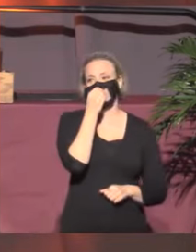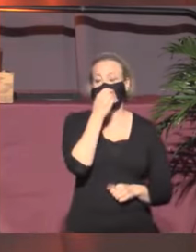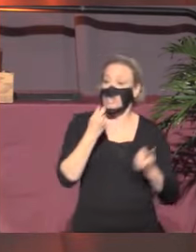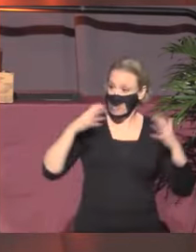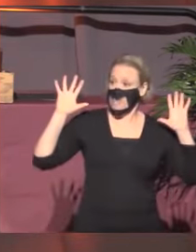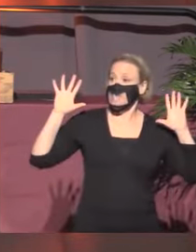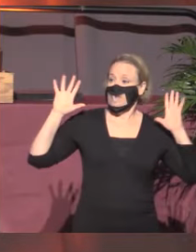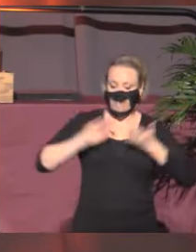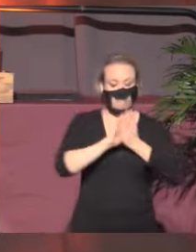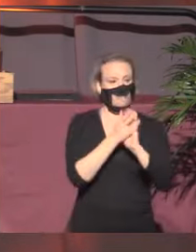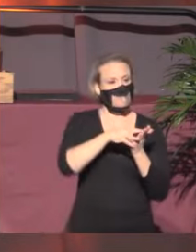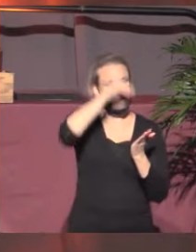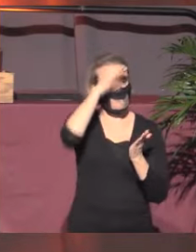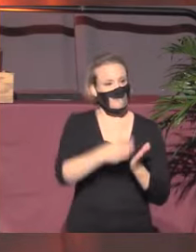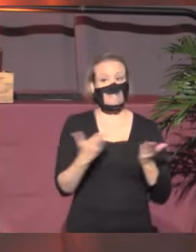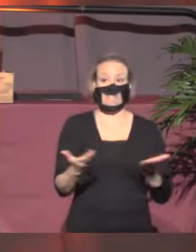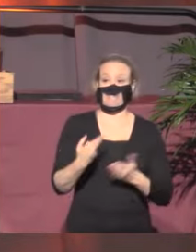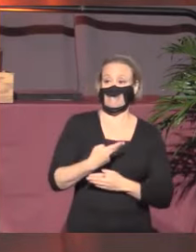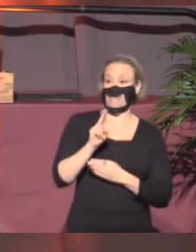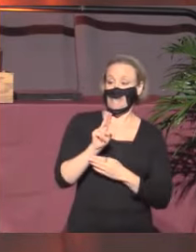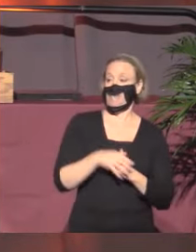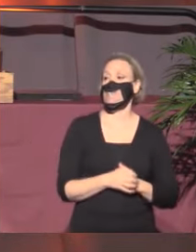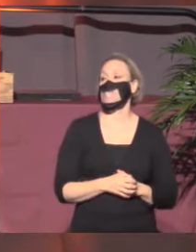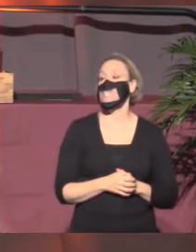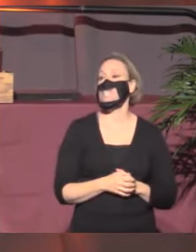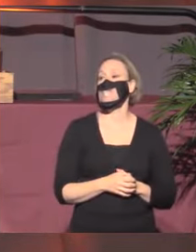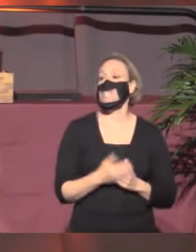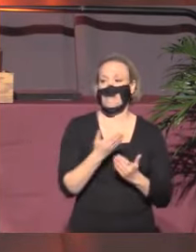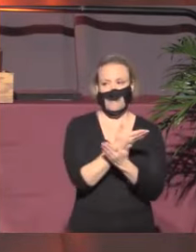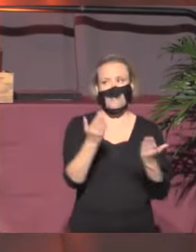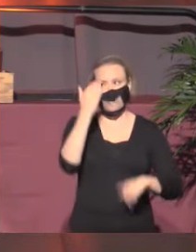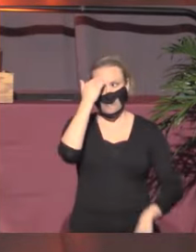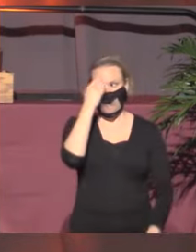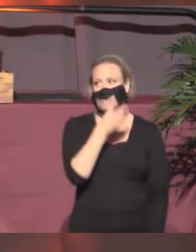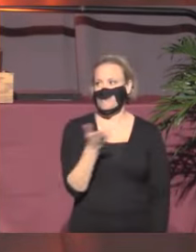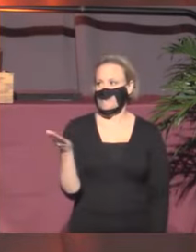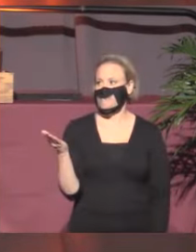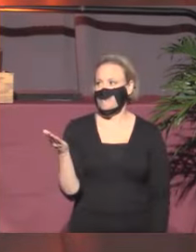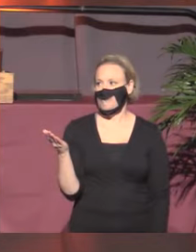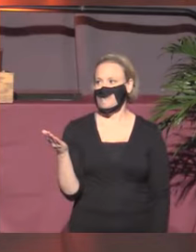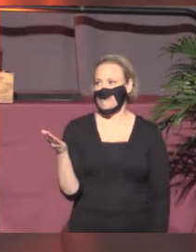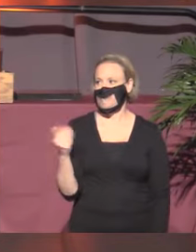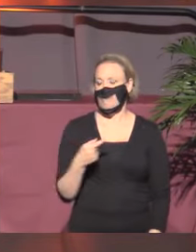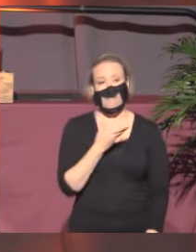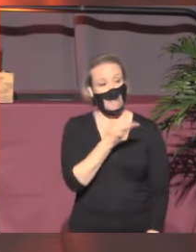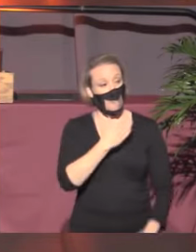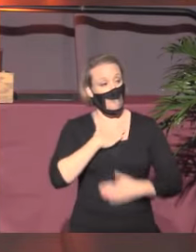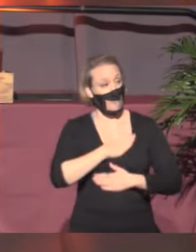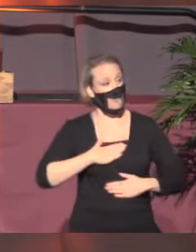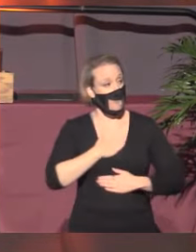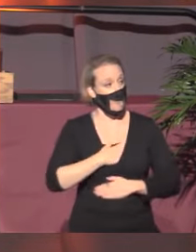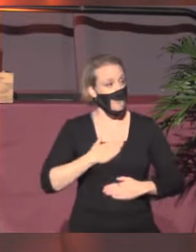student here at Hamline University because you knew, you appreciated what you needed to